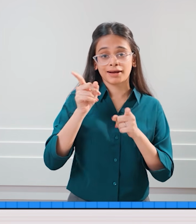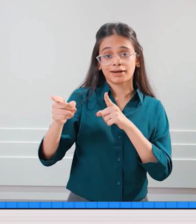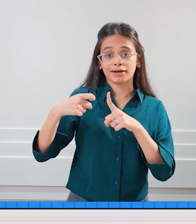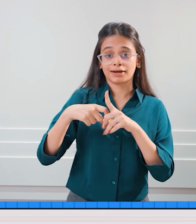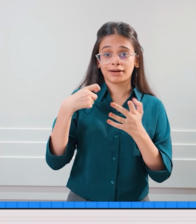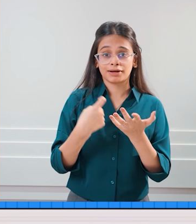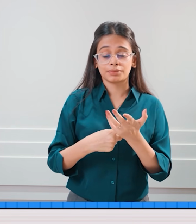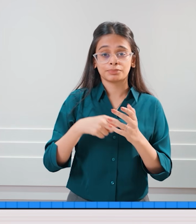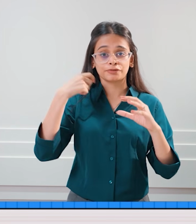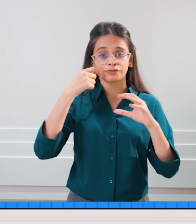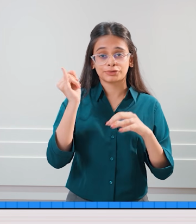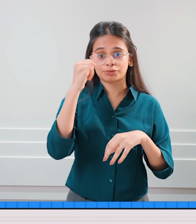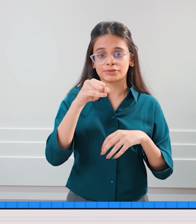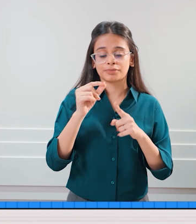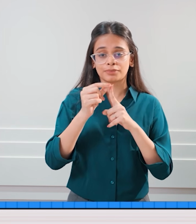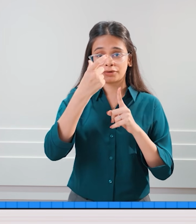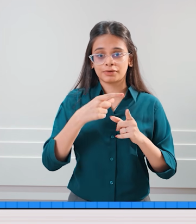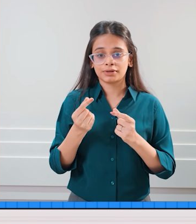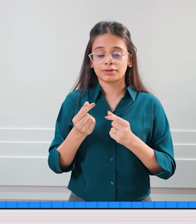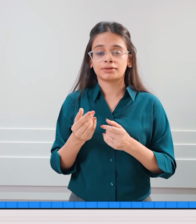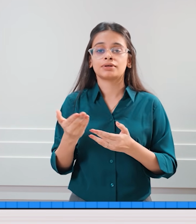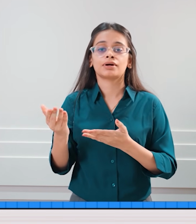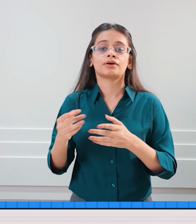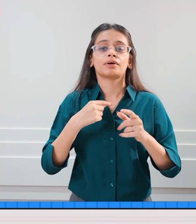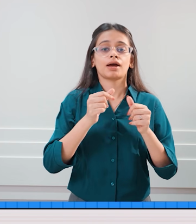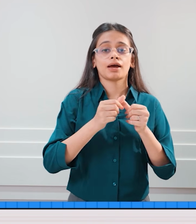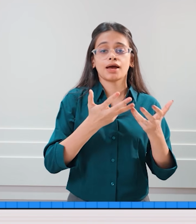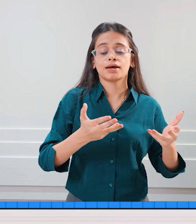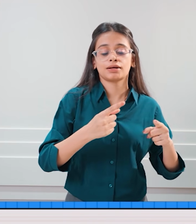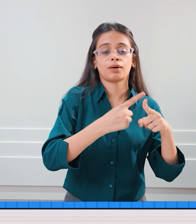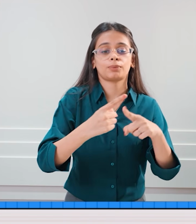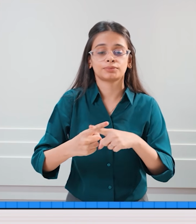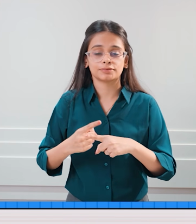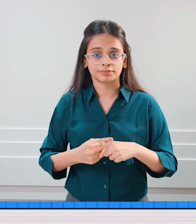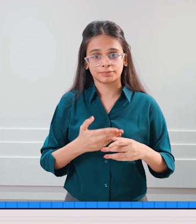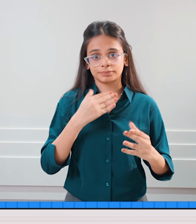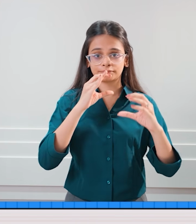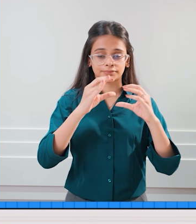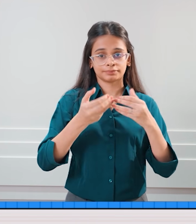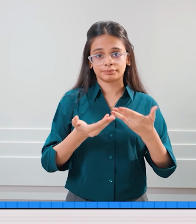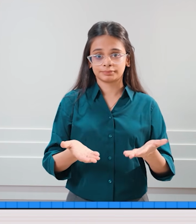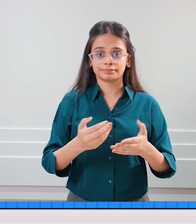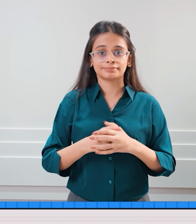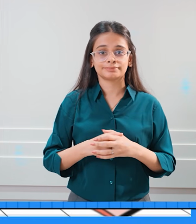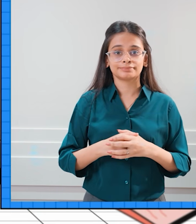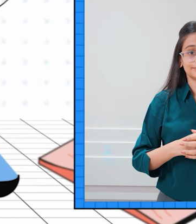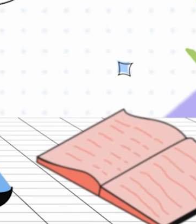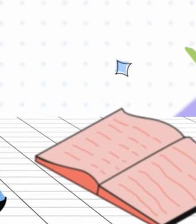in the 6th video of Personal Finance series, let's talk about asset allocation and the role it plays in your personal finance journey.